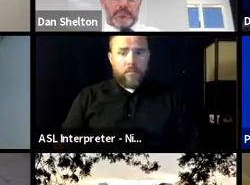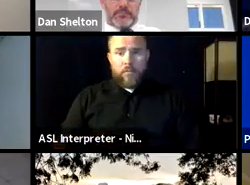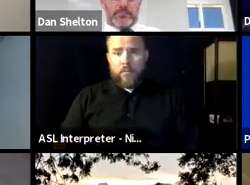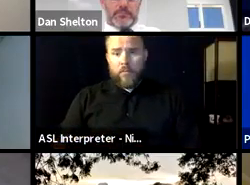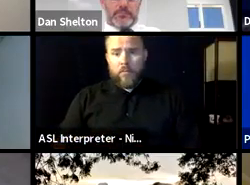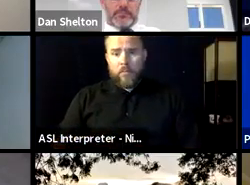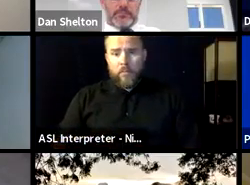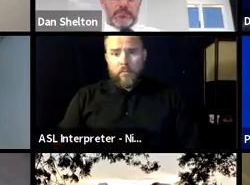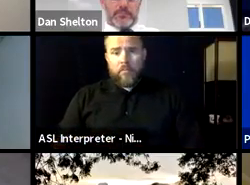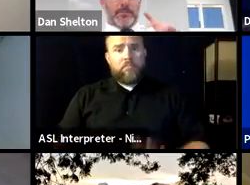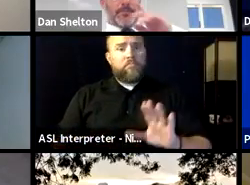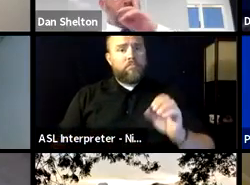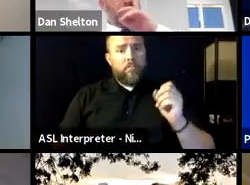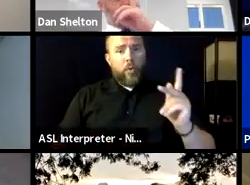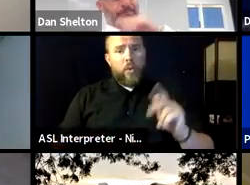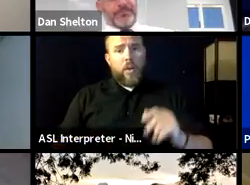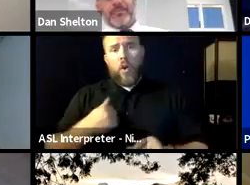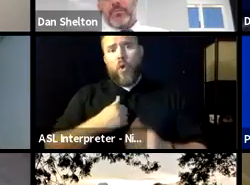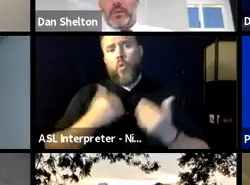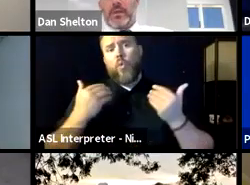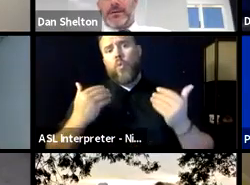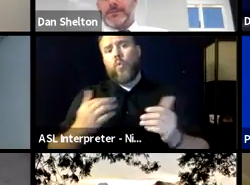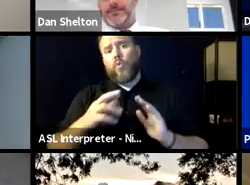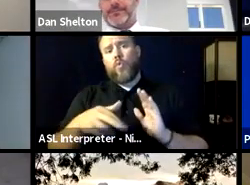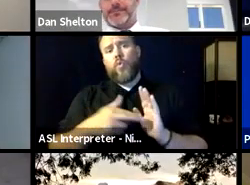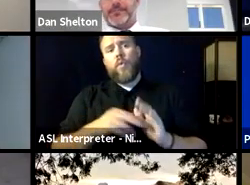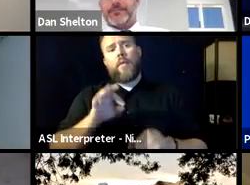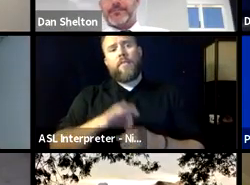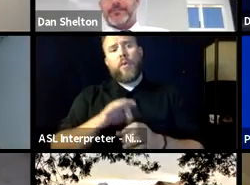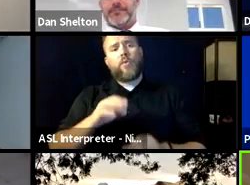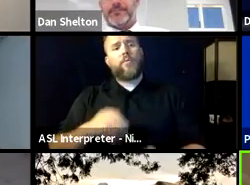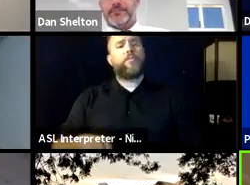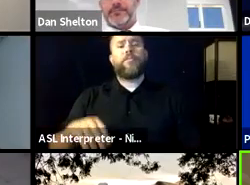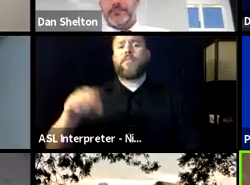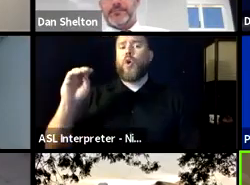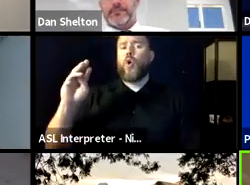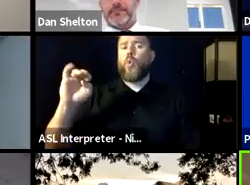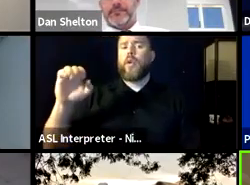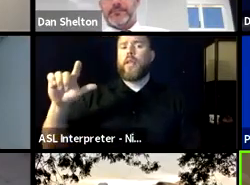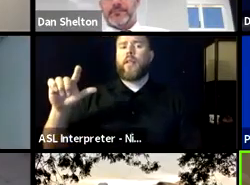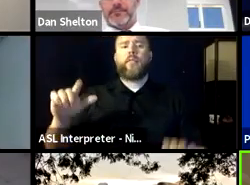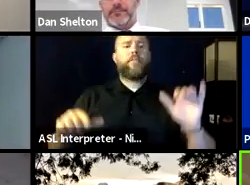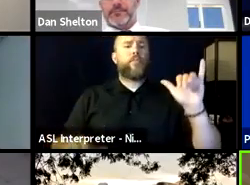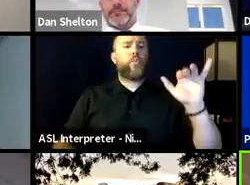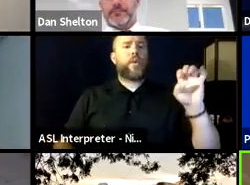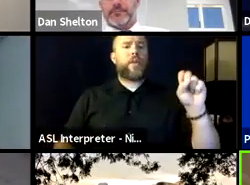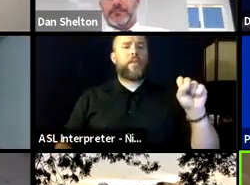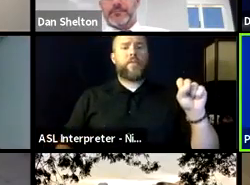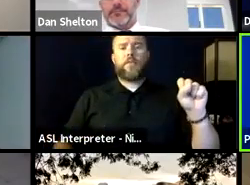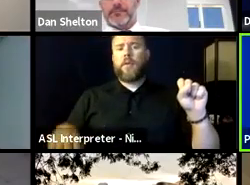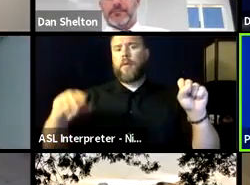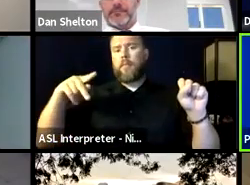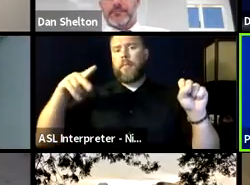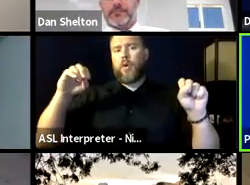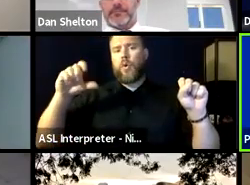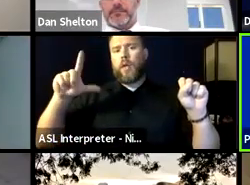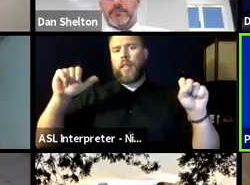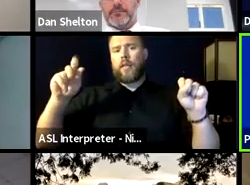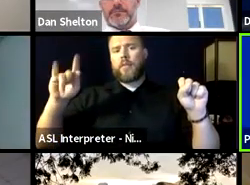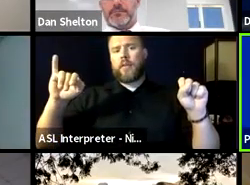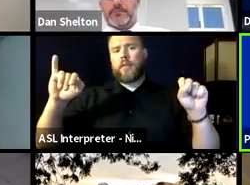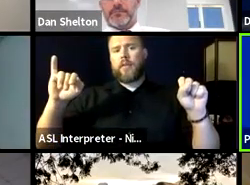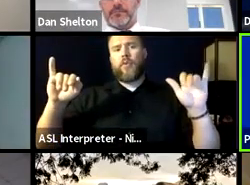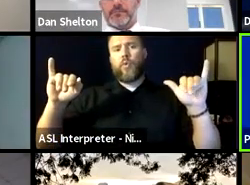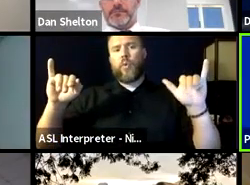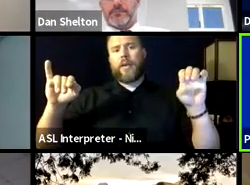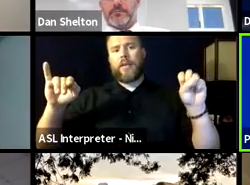Hearing none, I will call the roll for the vote. Dr. O'Neill? Claire O'Neill, yes. Mr. Pulaski? Fred Pulaski, yes.